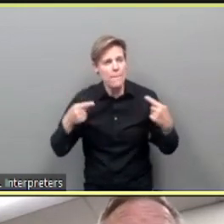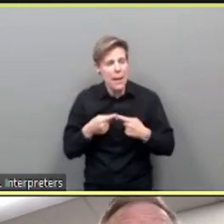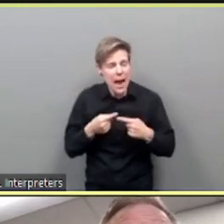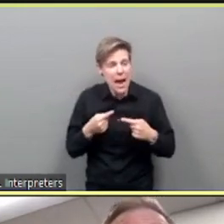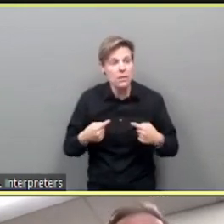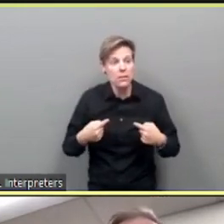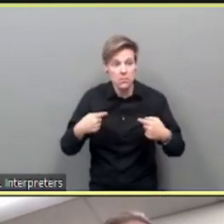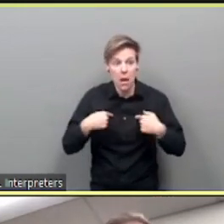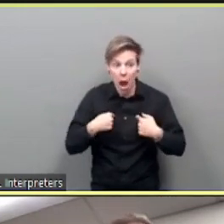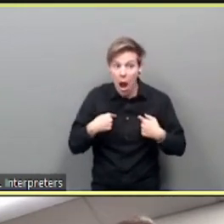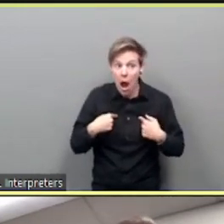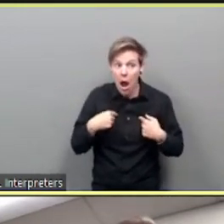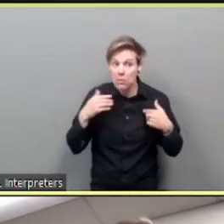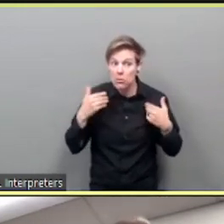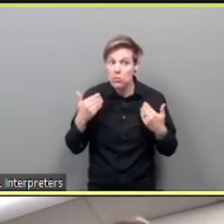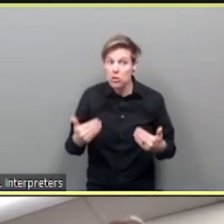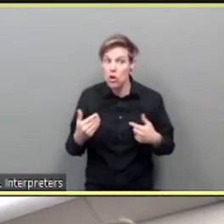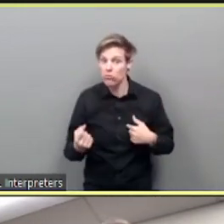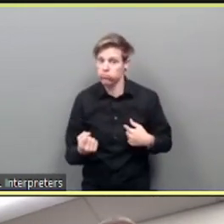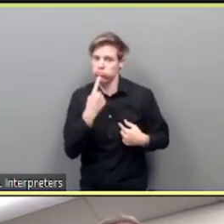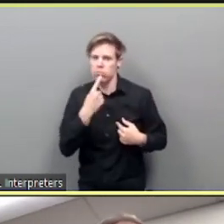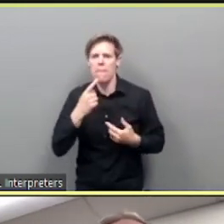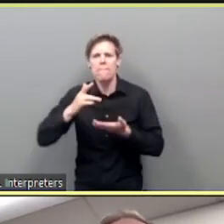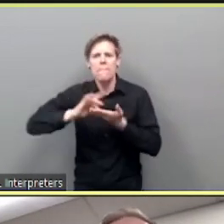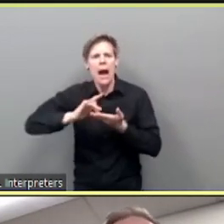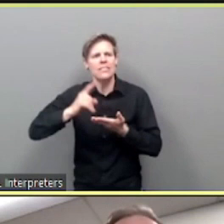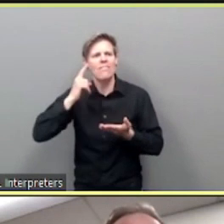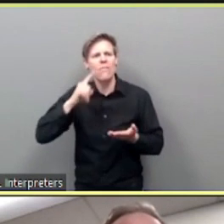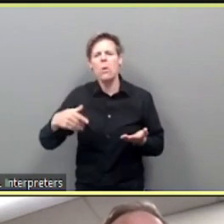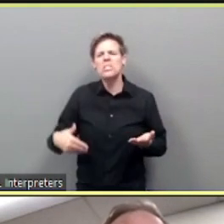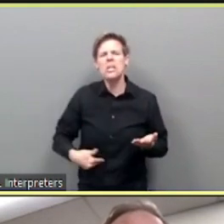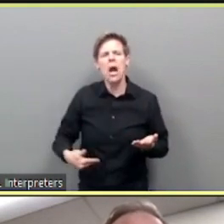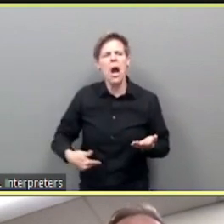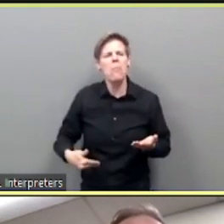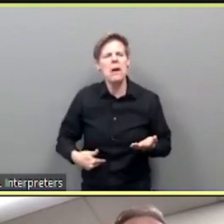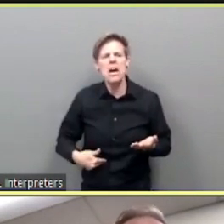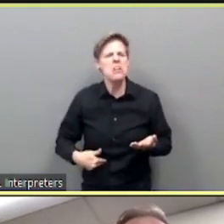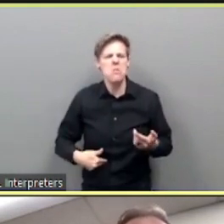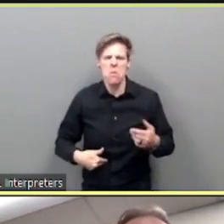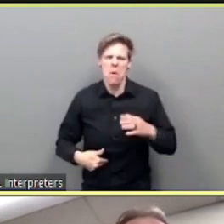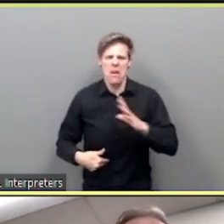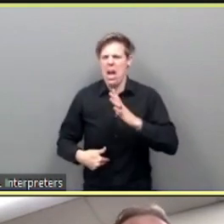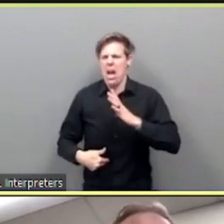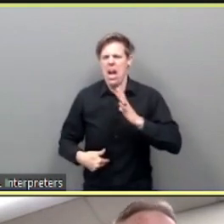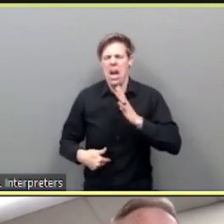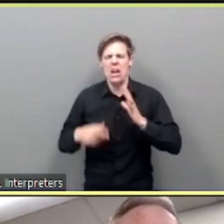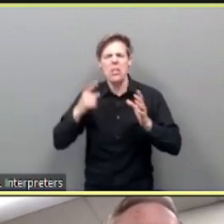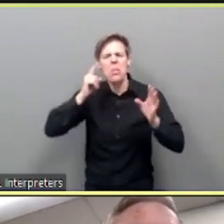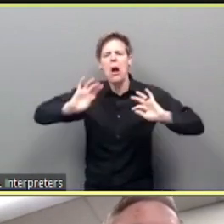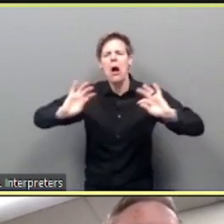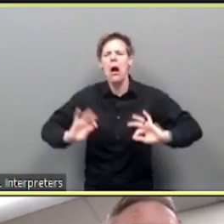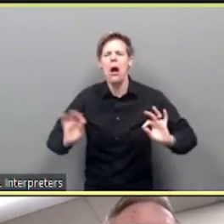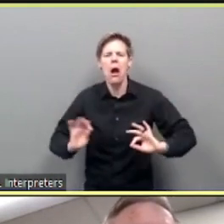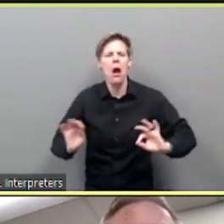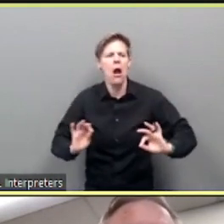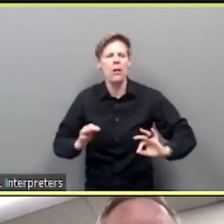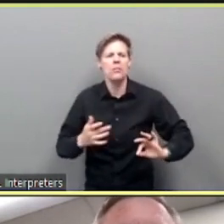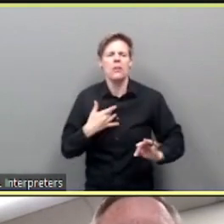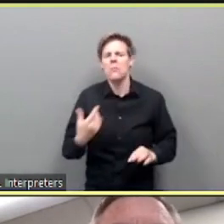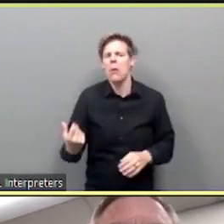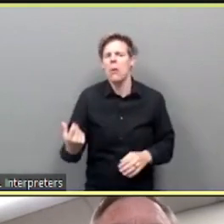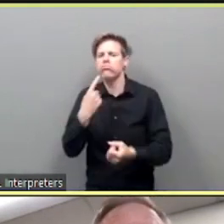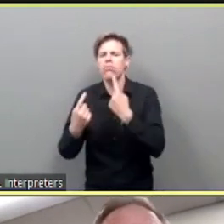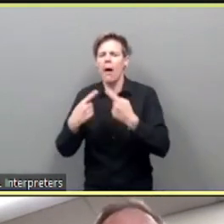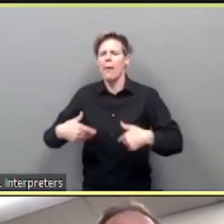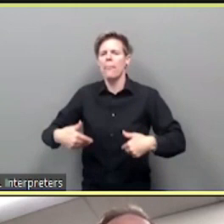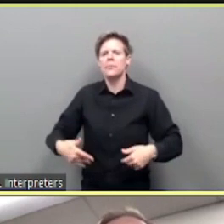antacids. I could be a typical guy and say, no, it's probably just heartburn. I'll just take antacids. But the fact